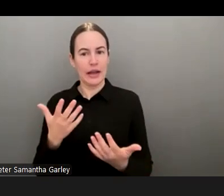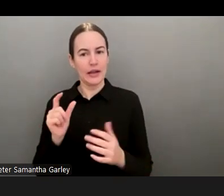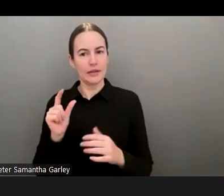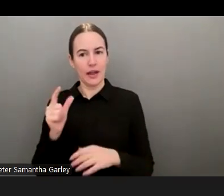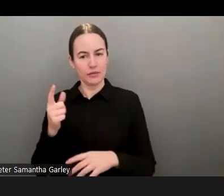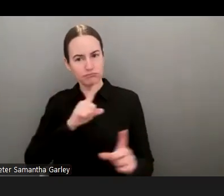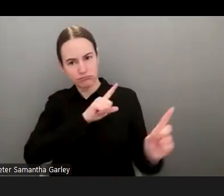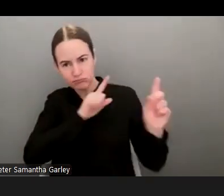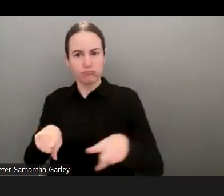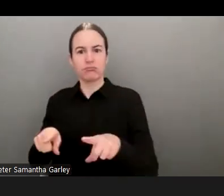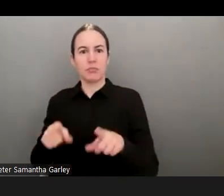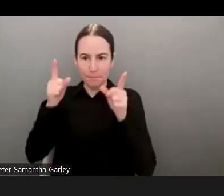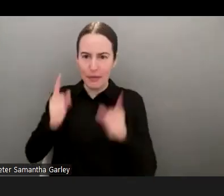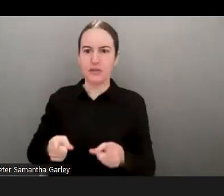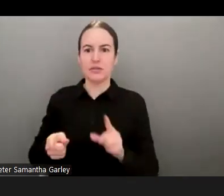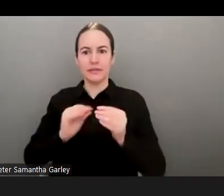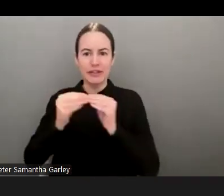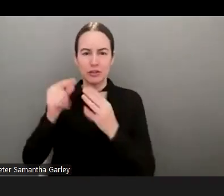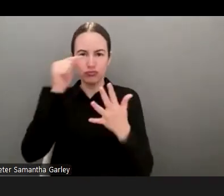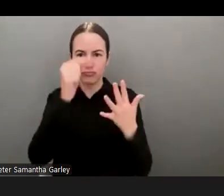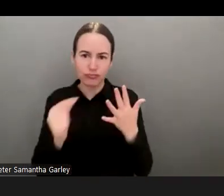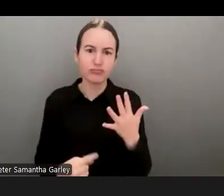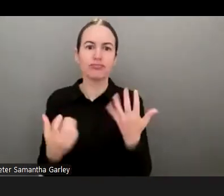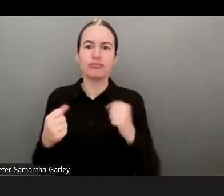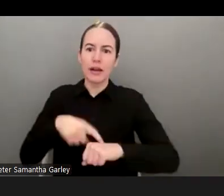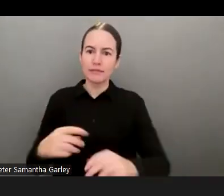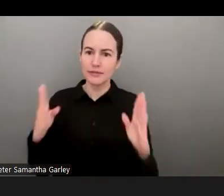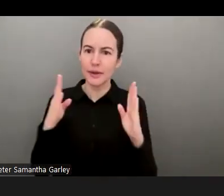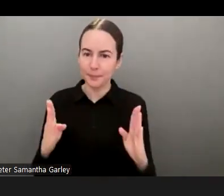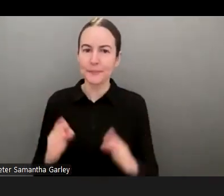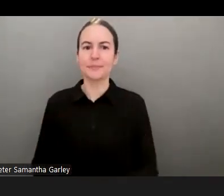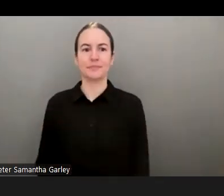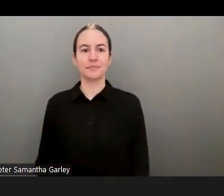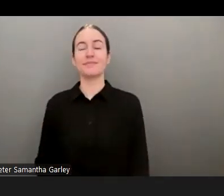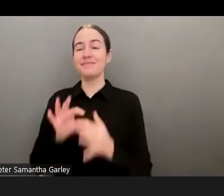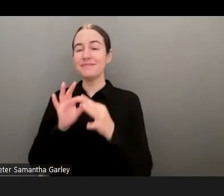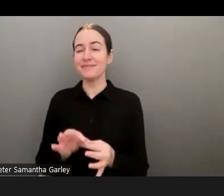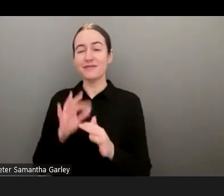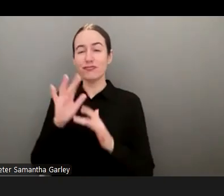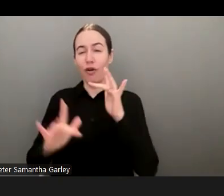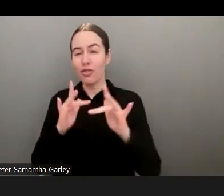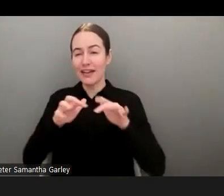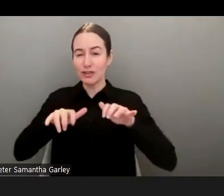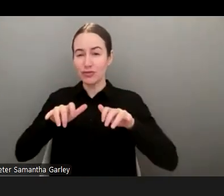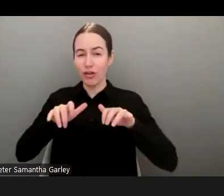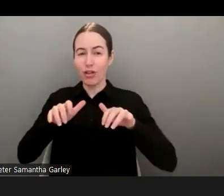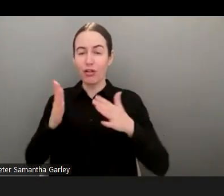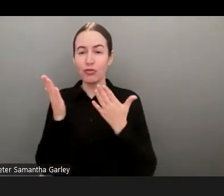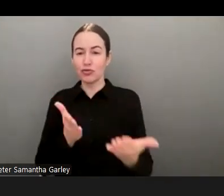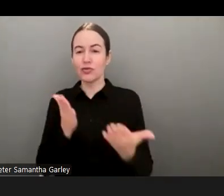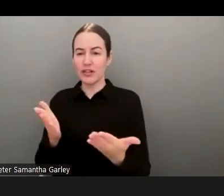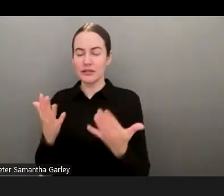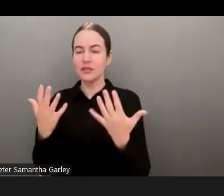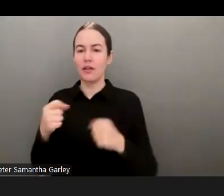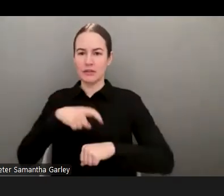time. Well, in digital services, it means that they are giving time frame when they have to fix the